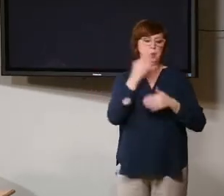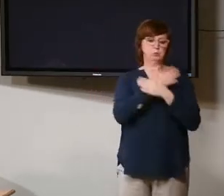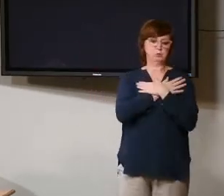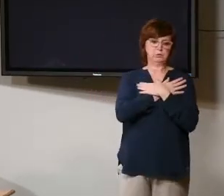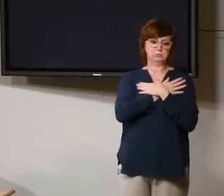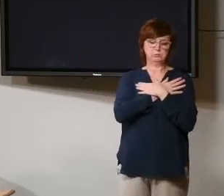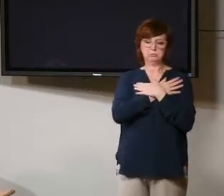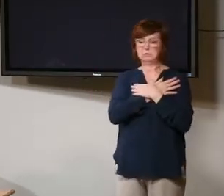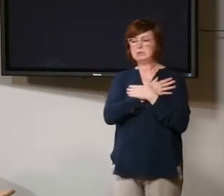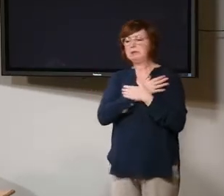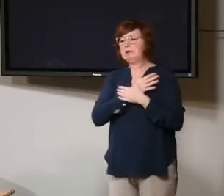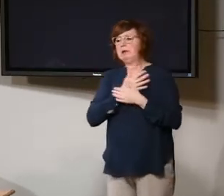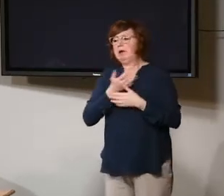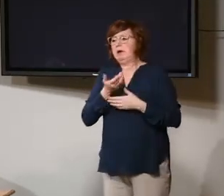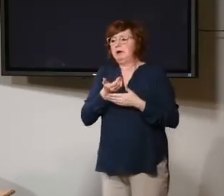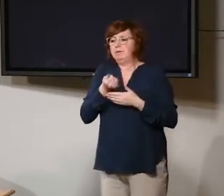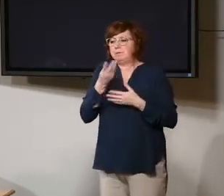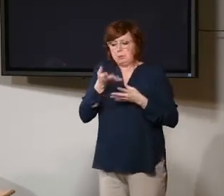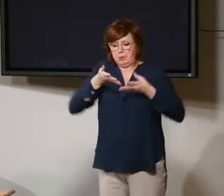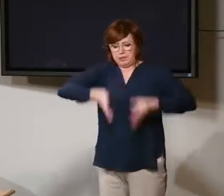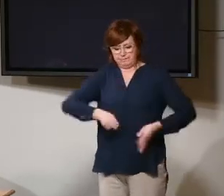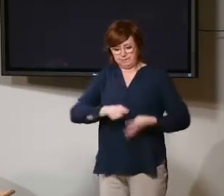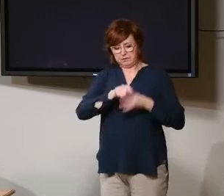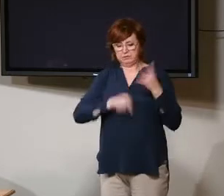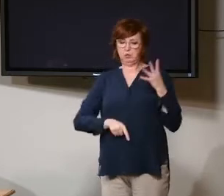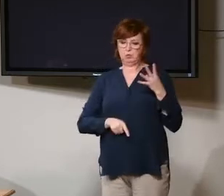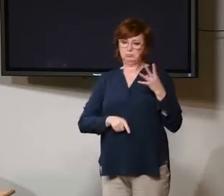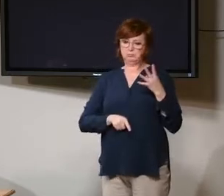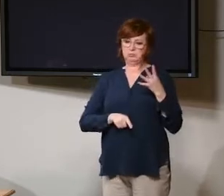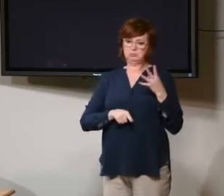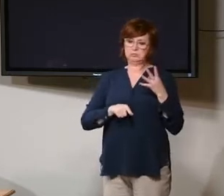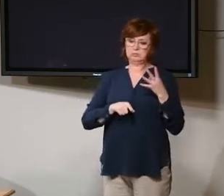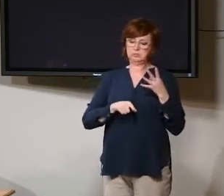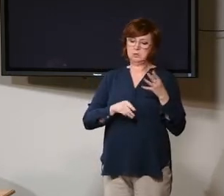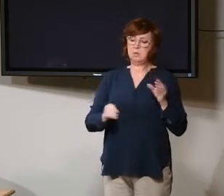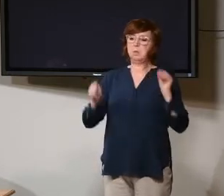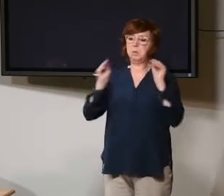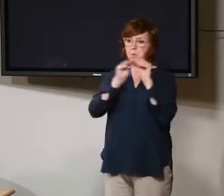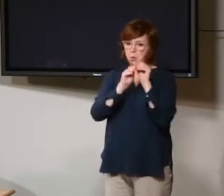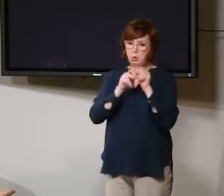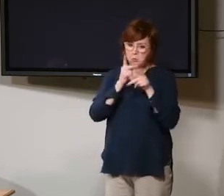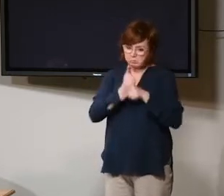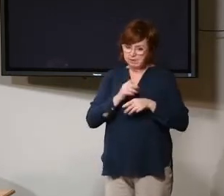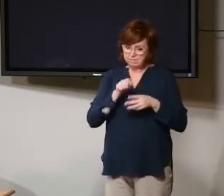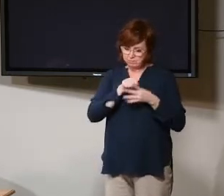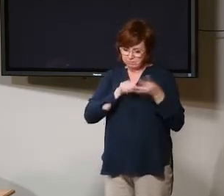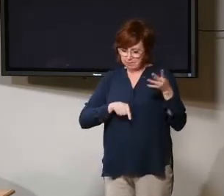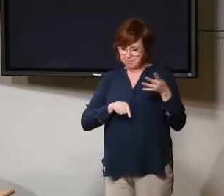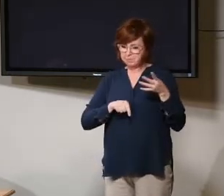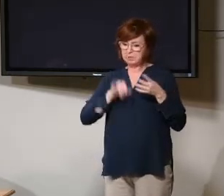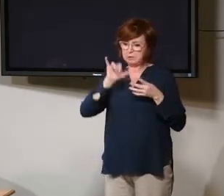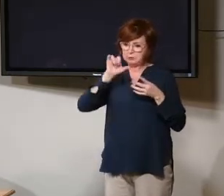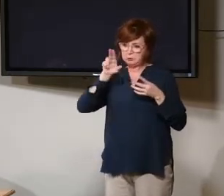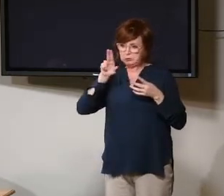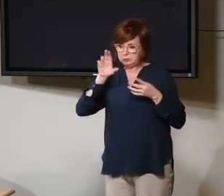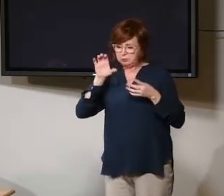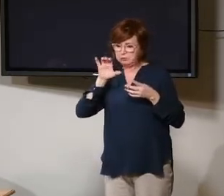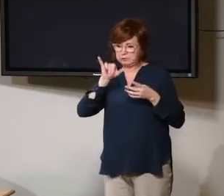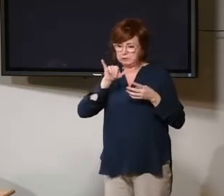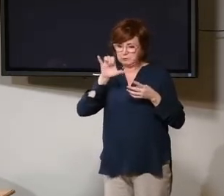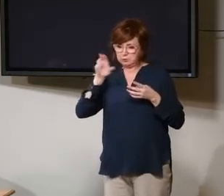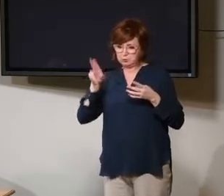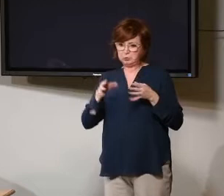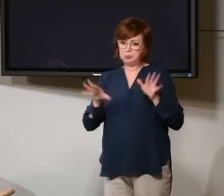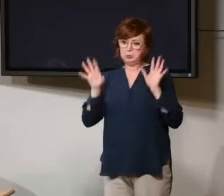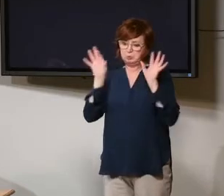ICU care. So that is the pattern that we have seen in other jurisdictions. So as our numbers unfortunately increase, we will be